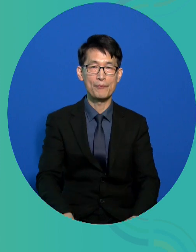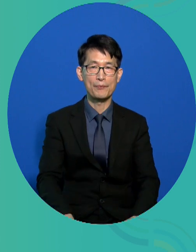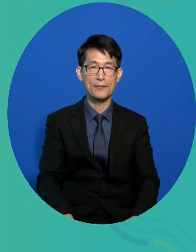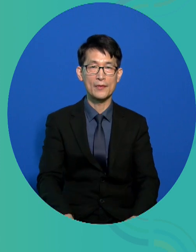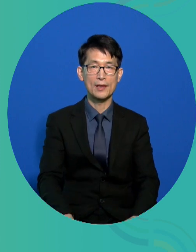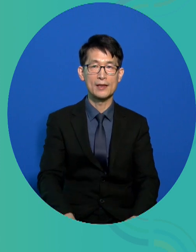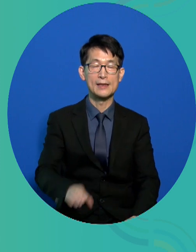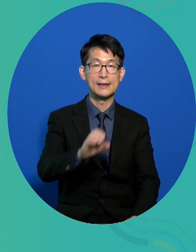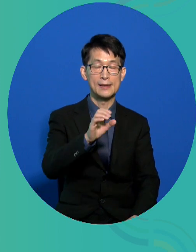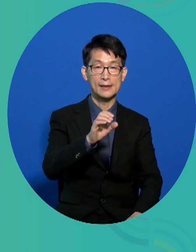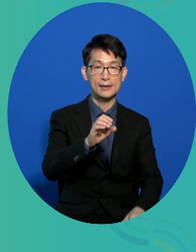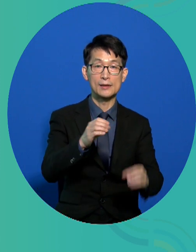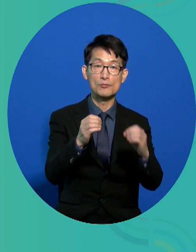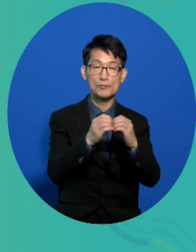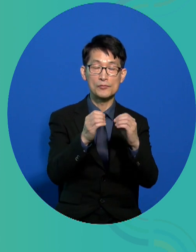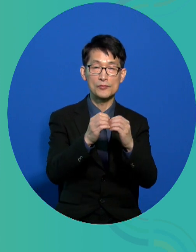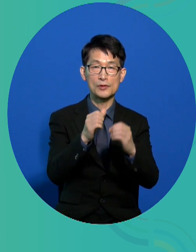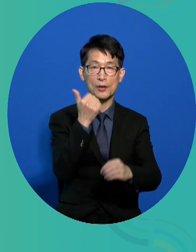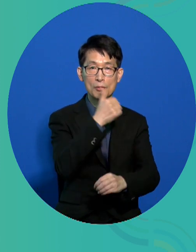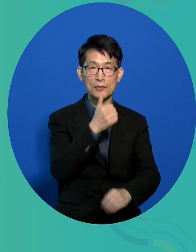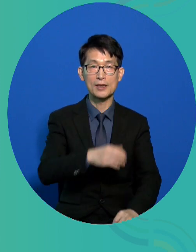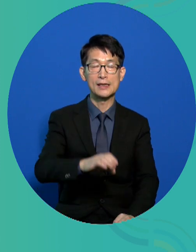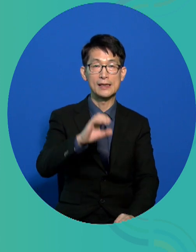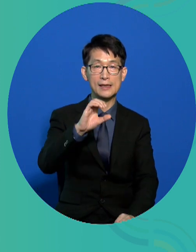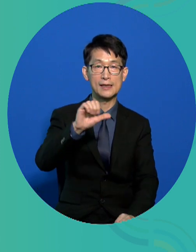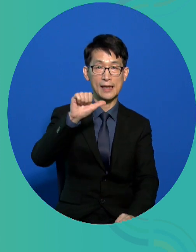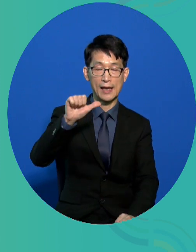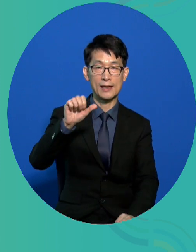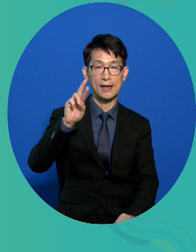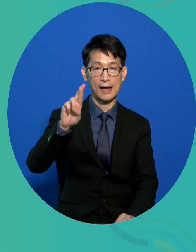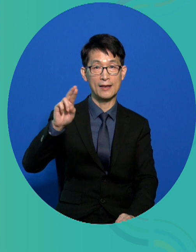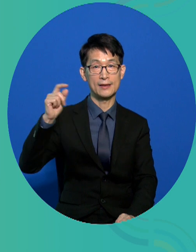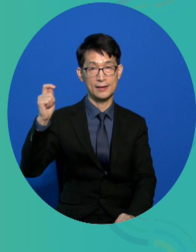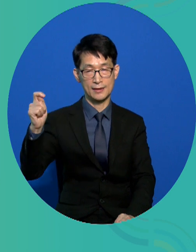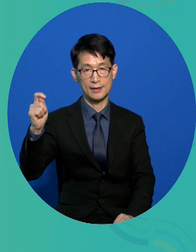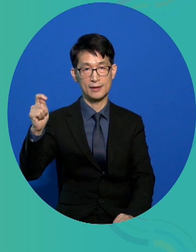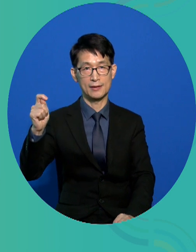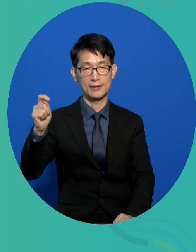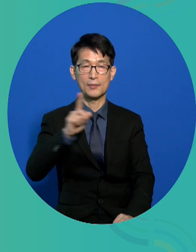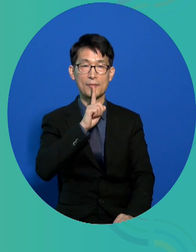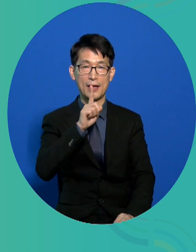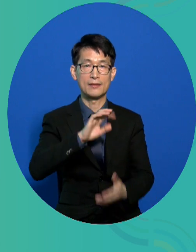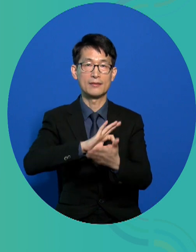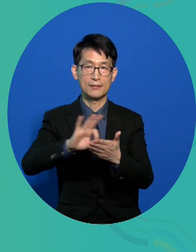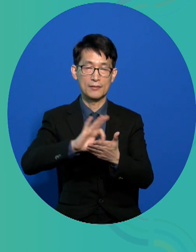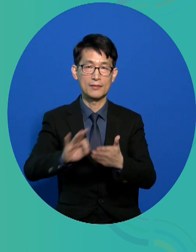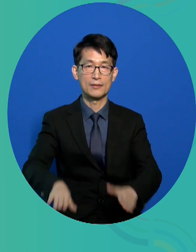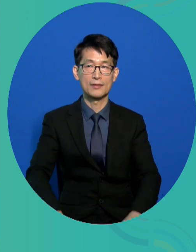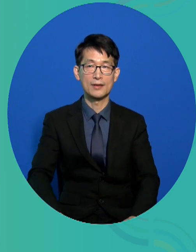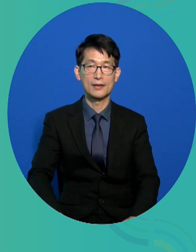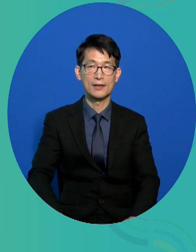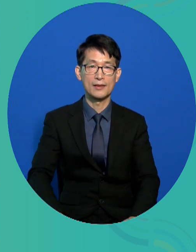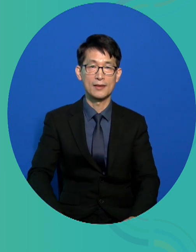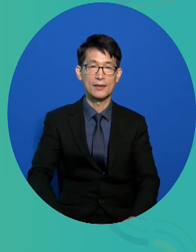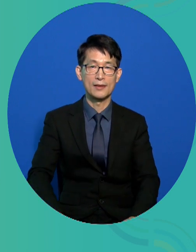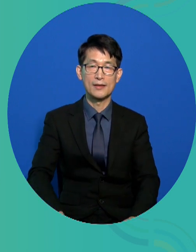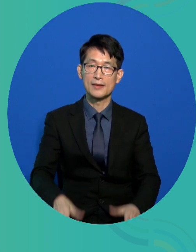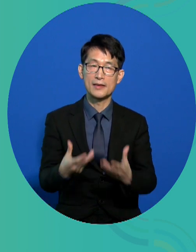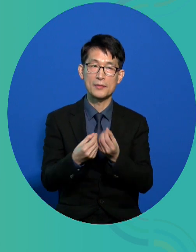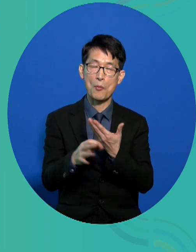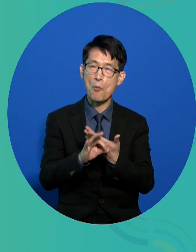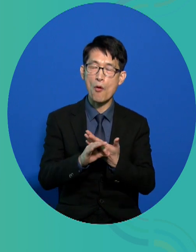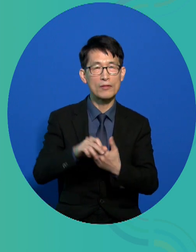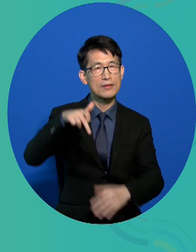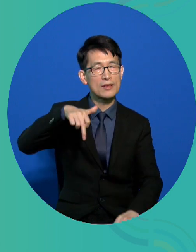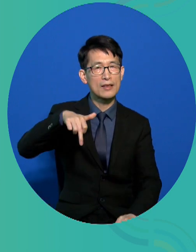they offer information about support for those with hearing disability. In the U.S., this text translation is called